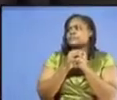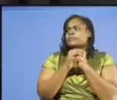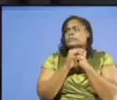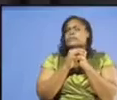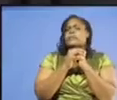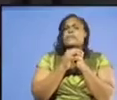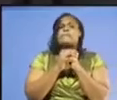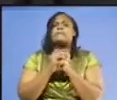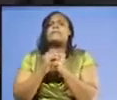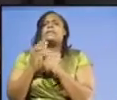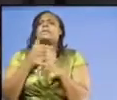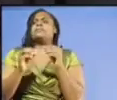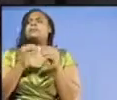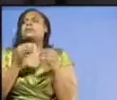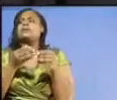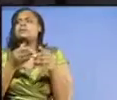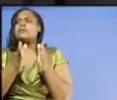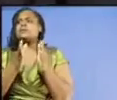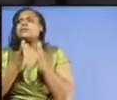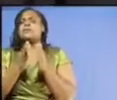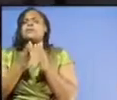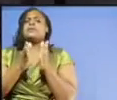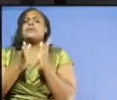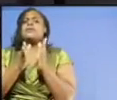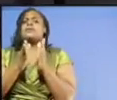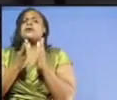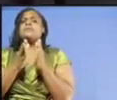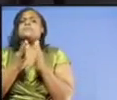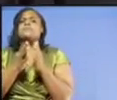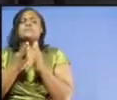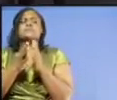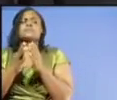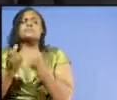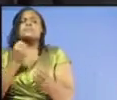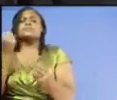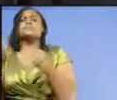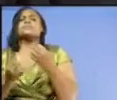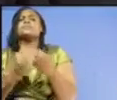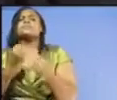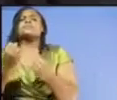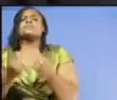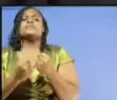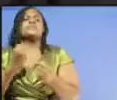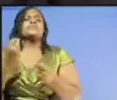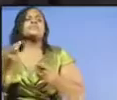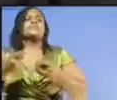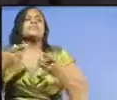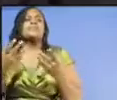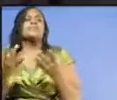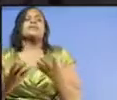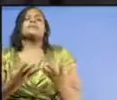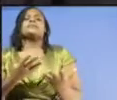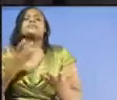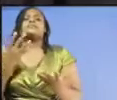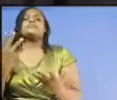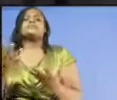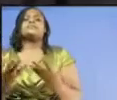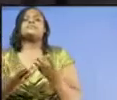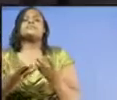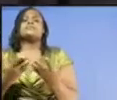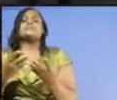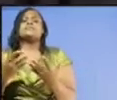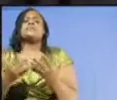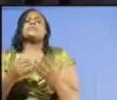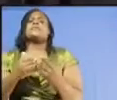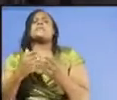answers. He'll make a way. You need a way out. He'll make a way. You've been trapped in